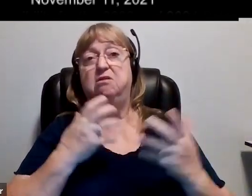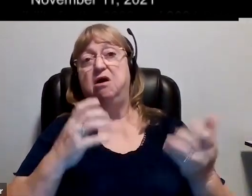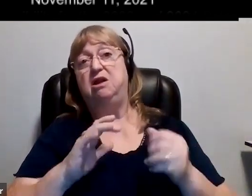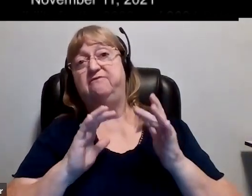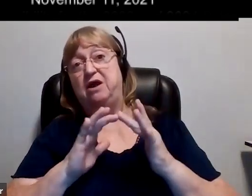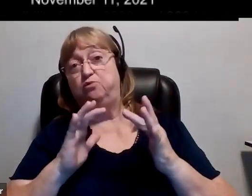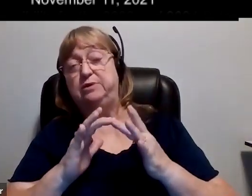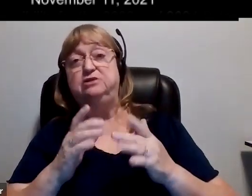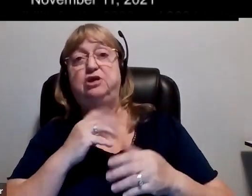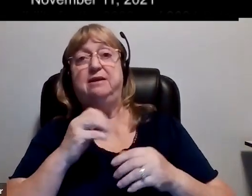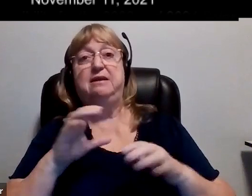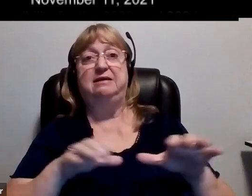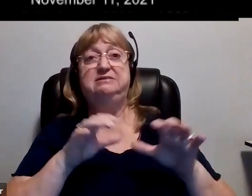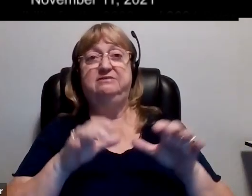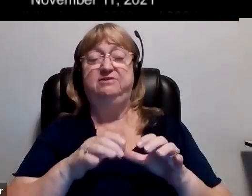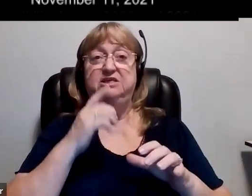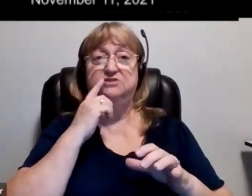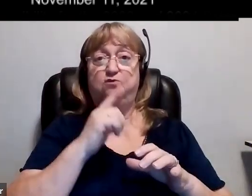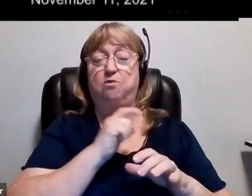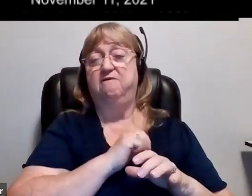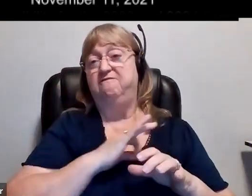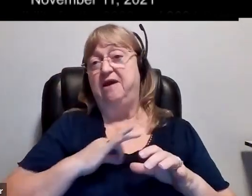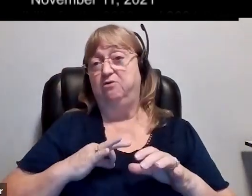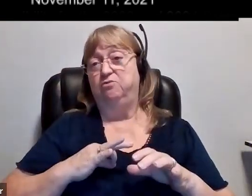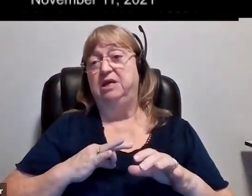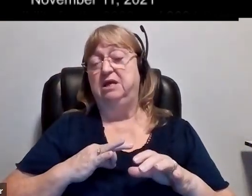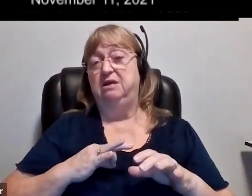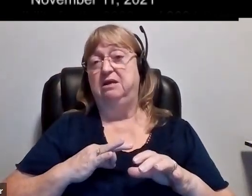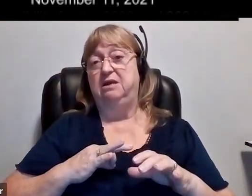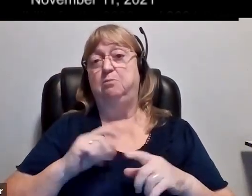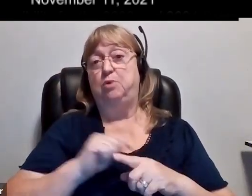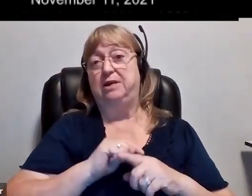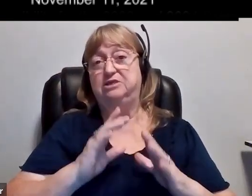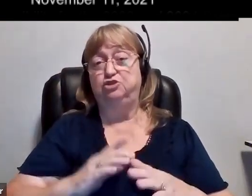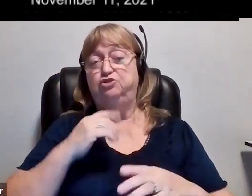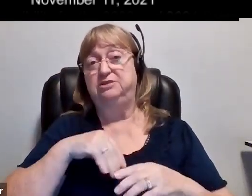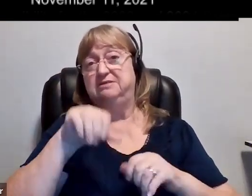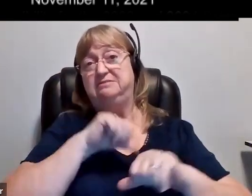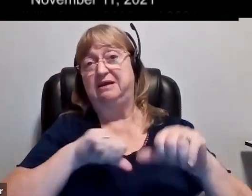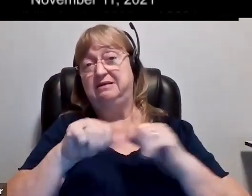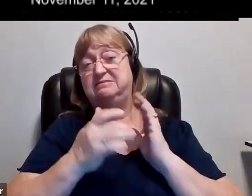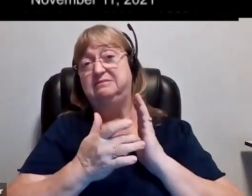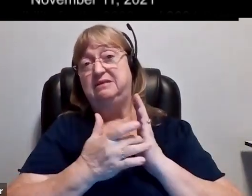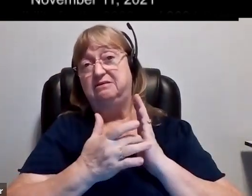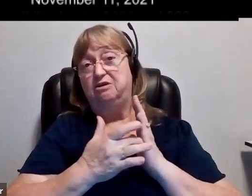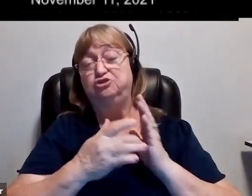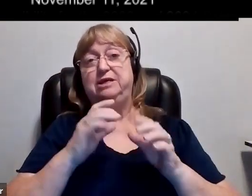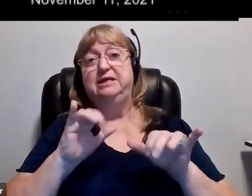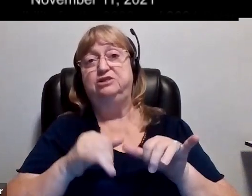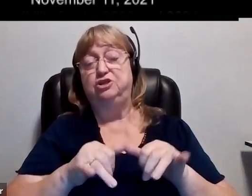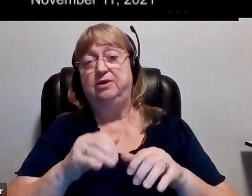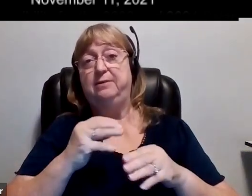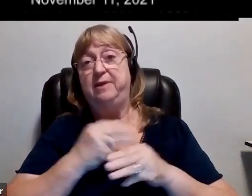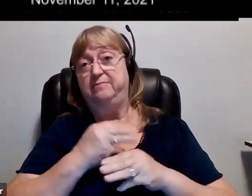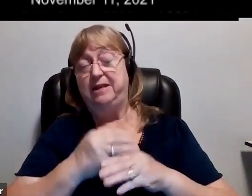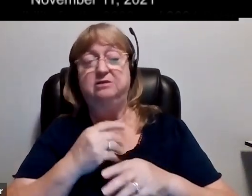and activities for faculty and practitioners in science, technology, engineering, and mathematics. We also